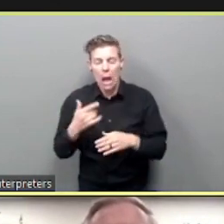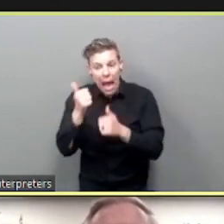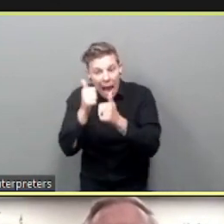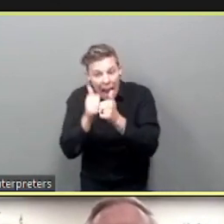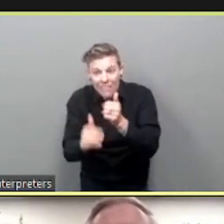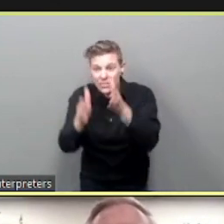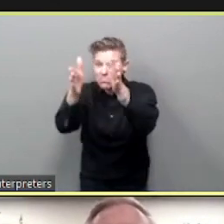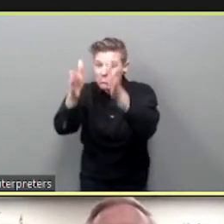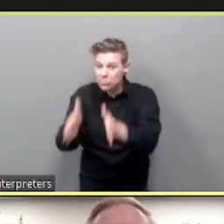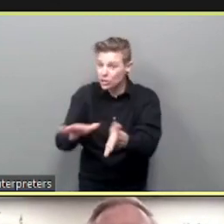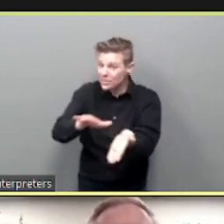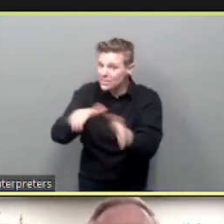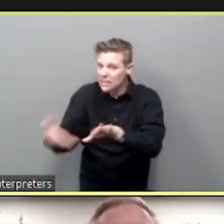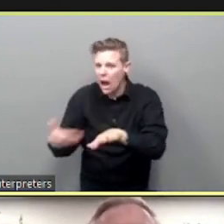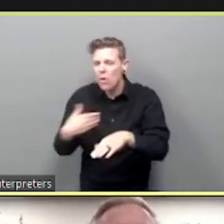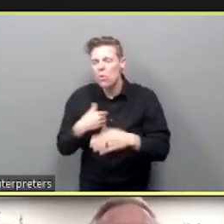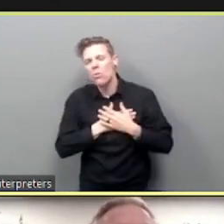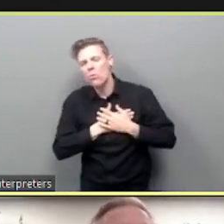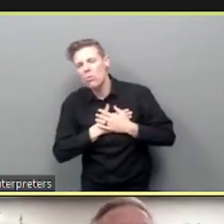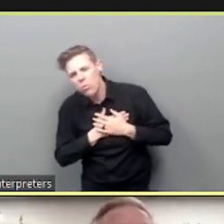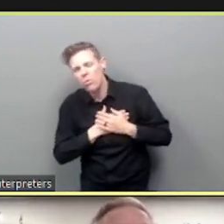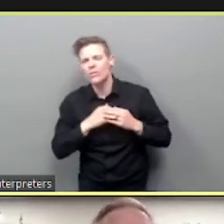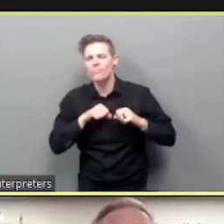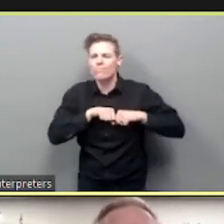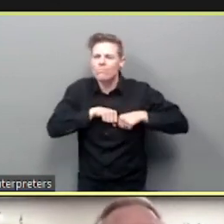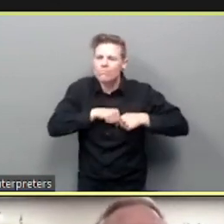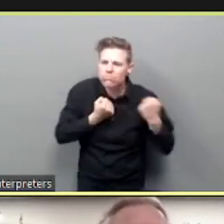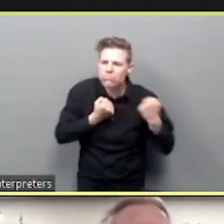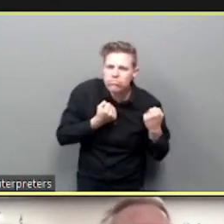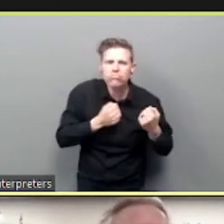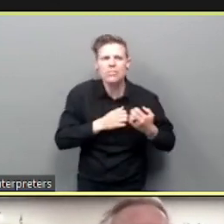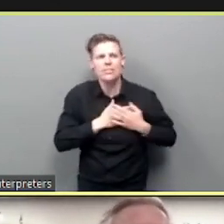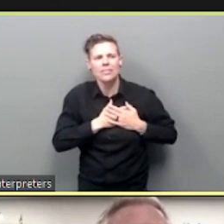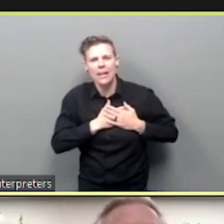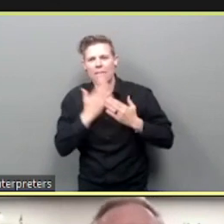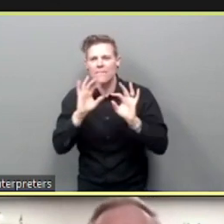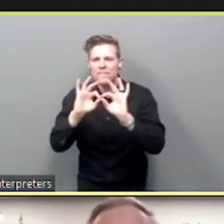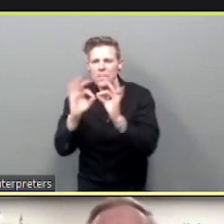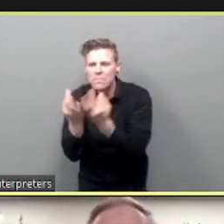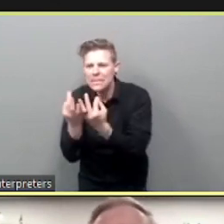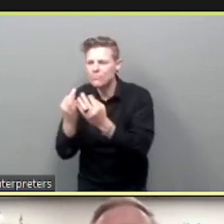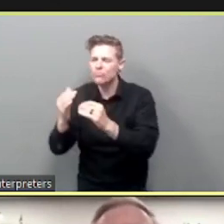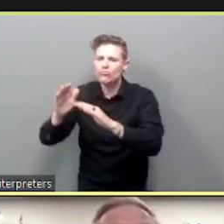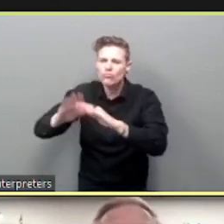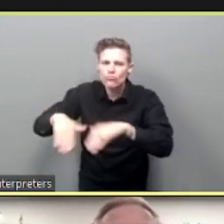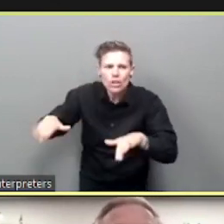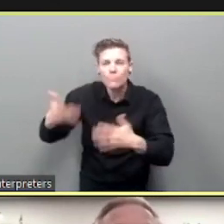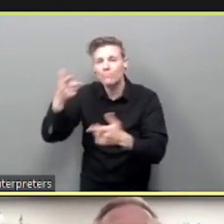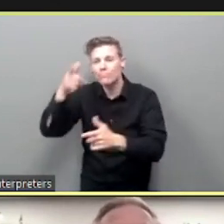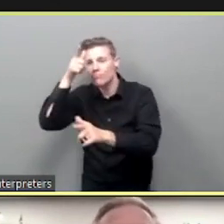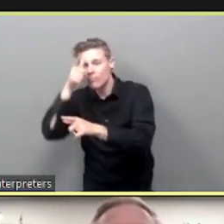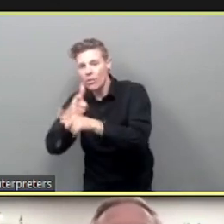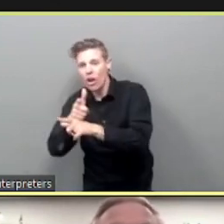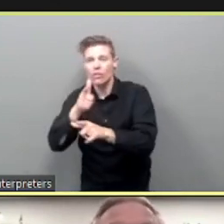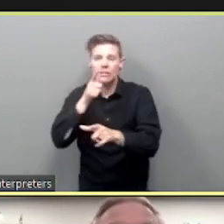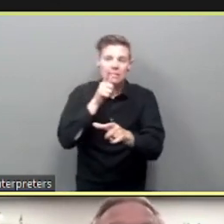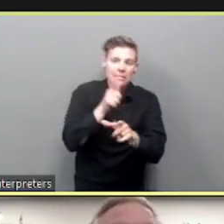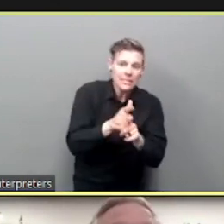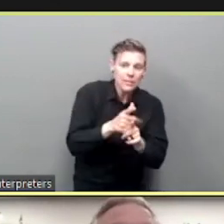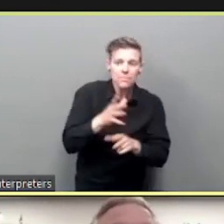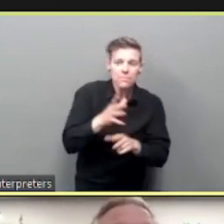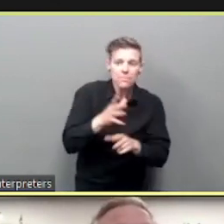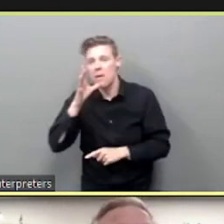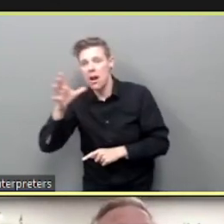a state. There's always a family and often children and brothers and sisters and even parents involved.